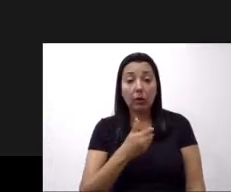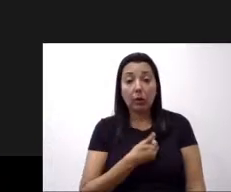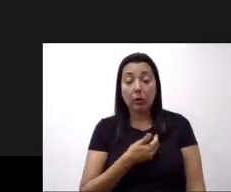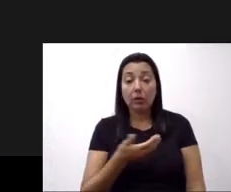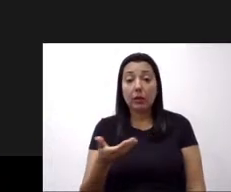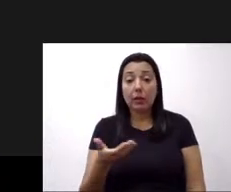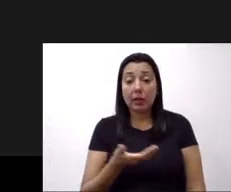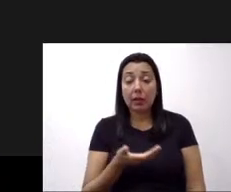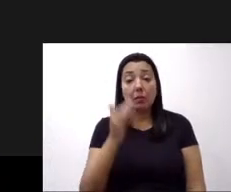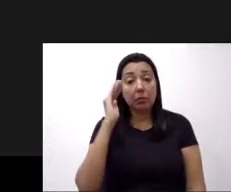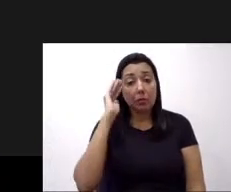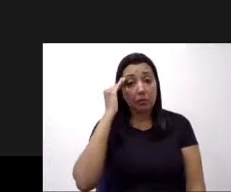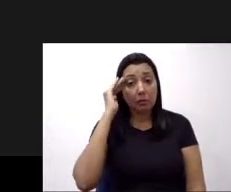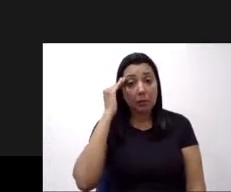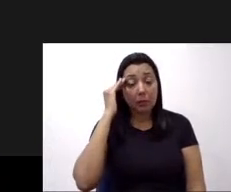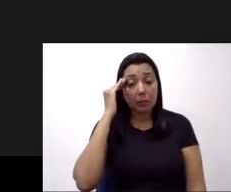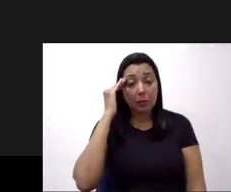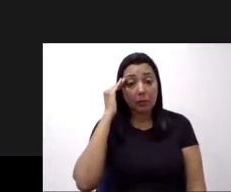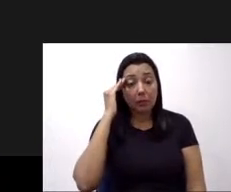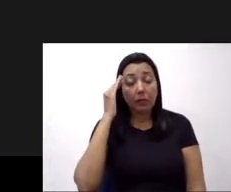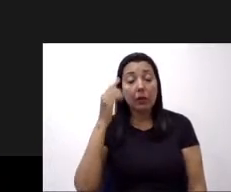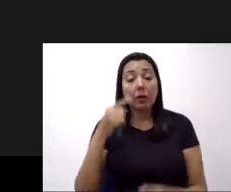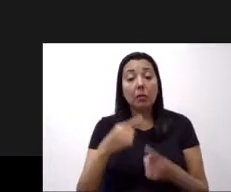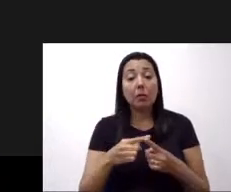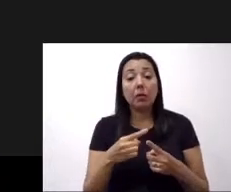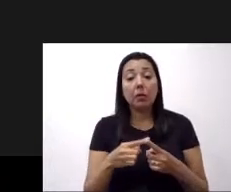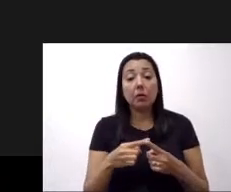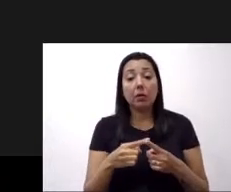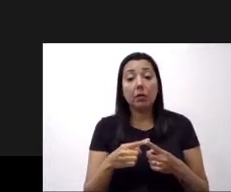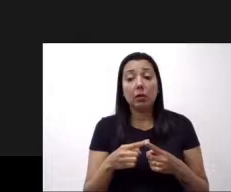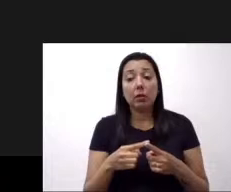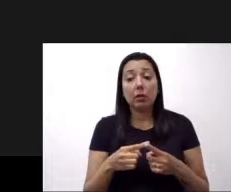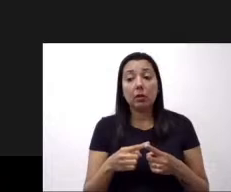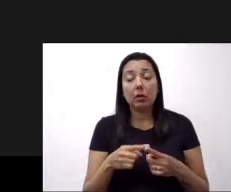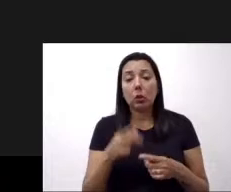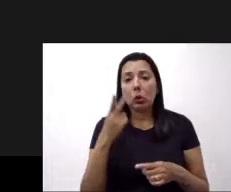through generally exceptional situation,